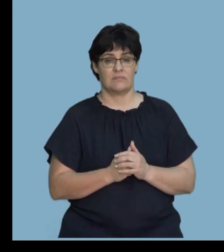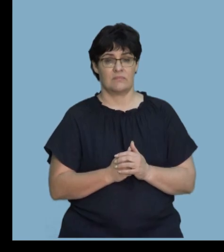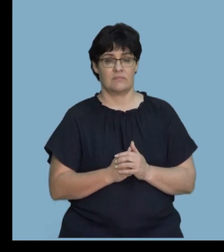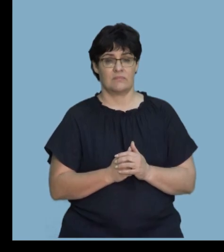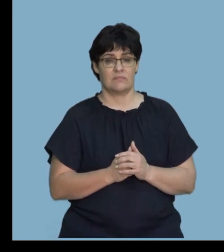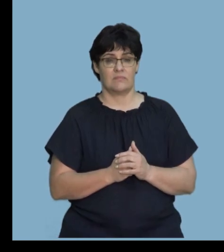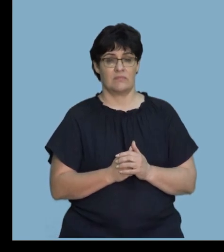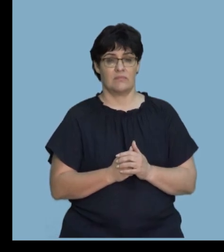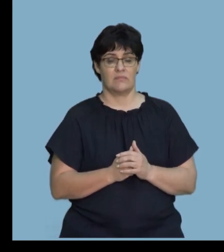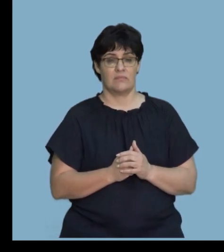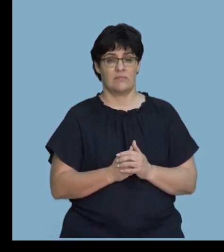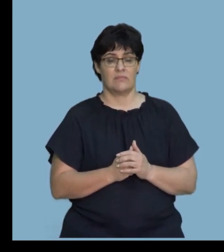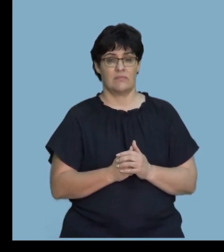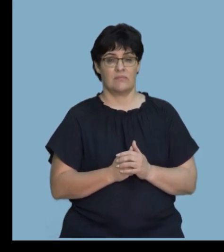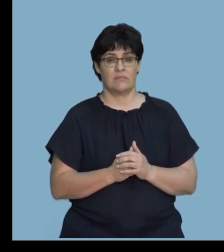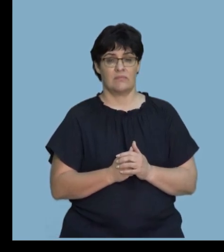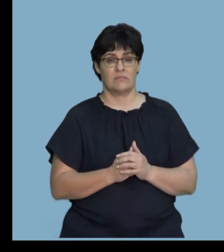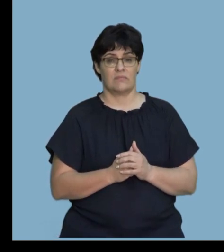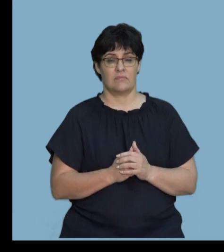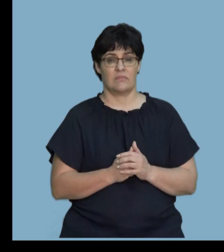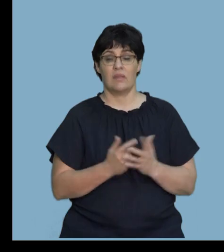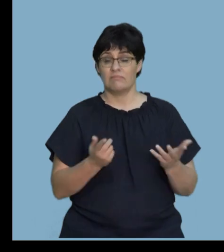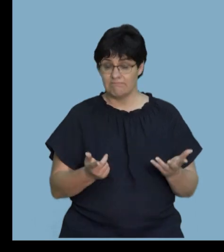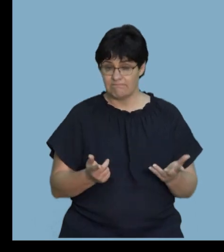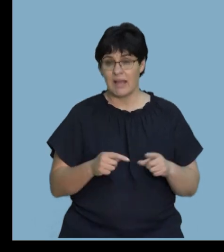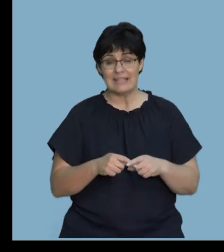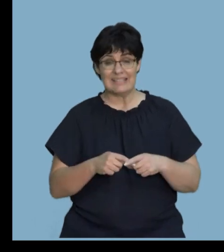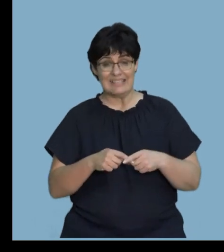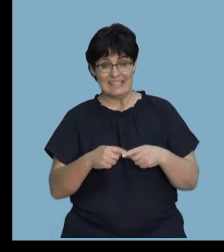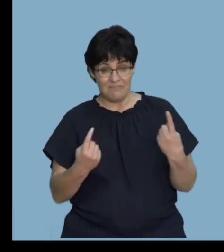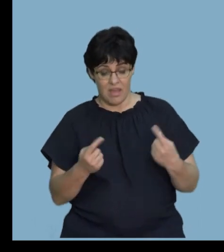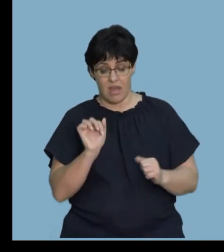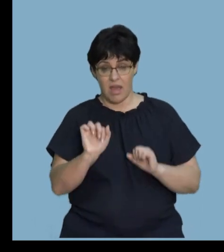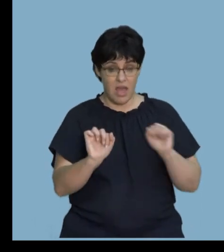differ, okay, in the position,